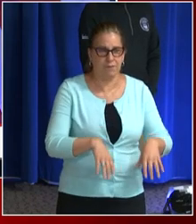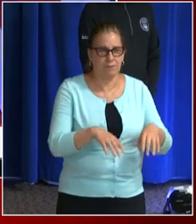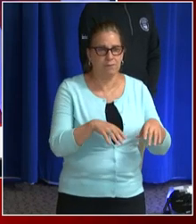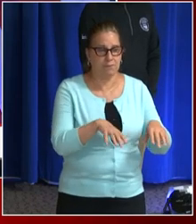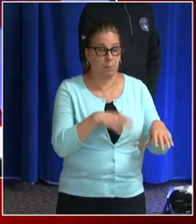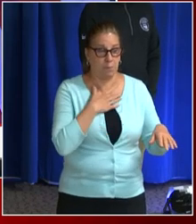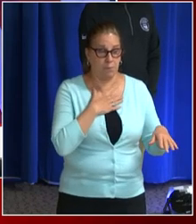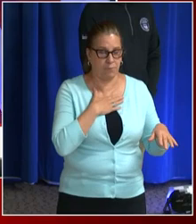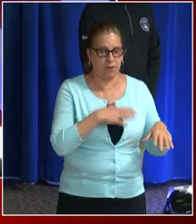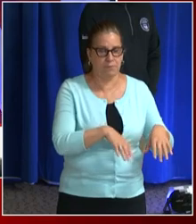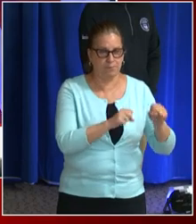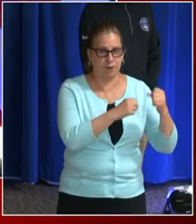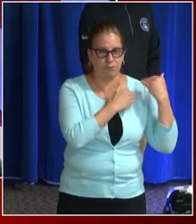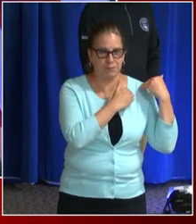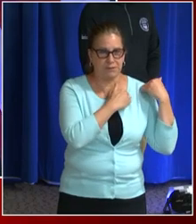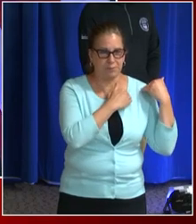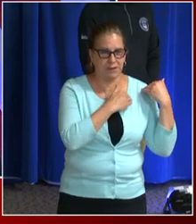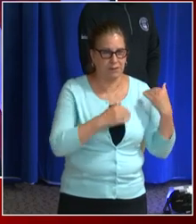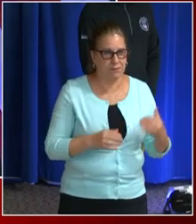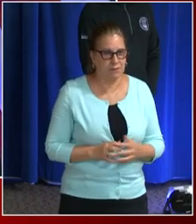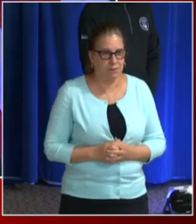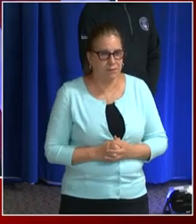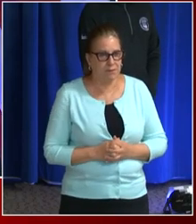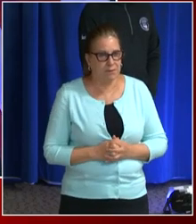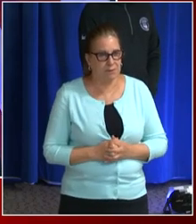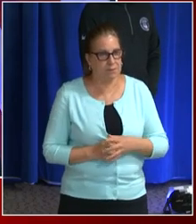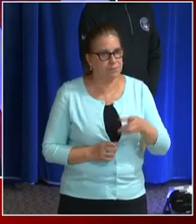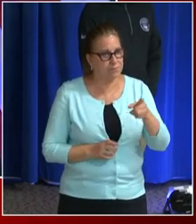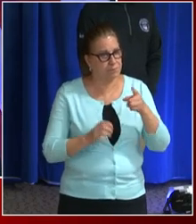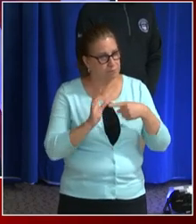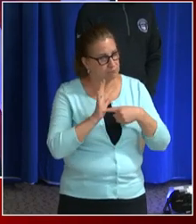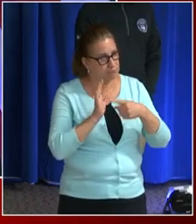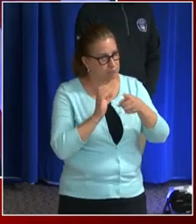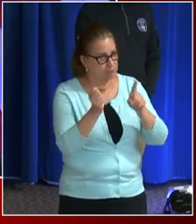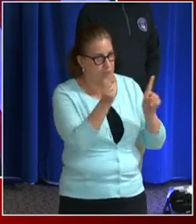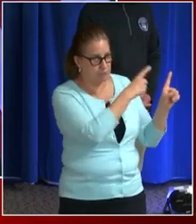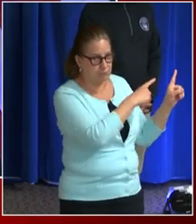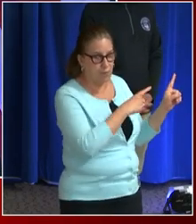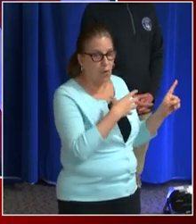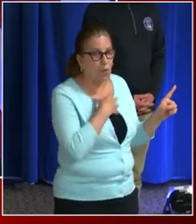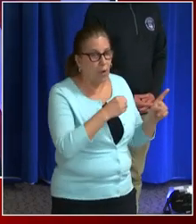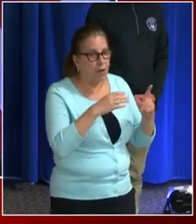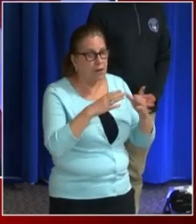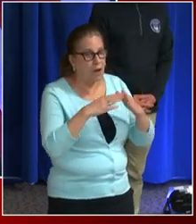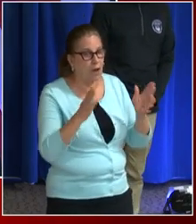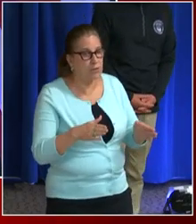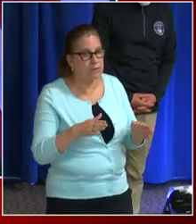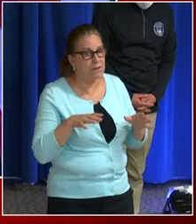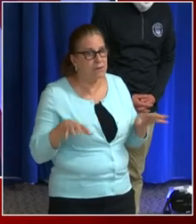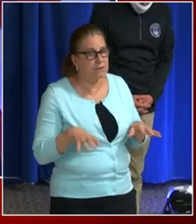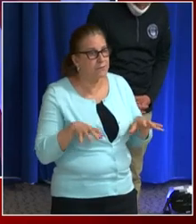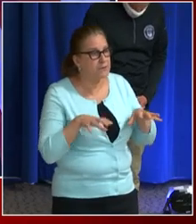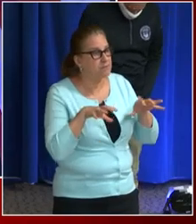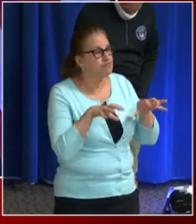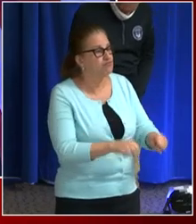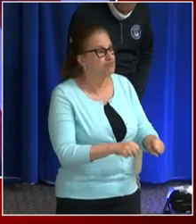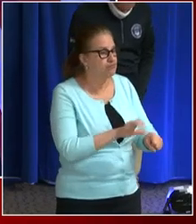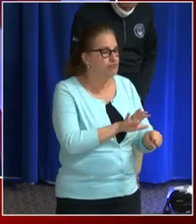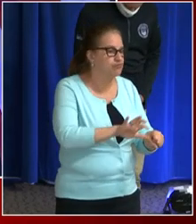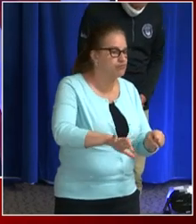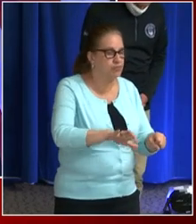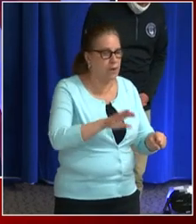Have you gotten any indication that the White House is considering doing that? And that prompted maybe your press conference at 5